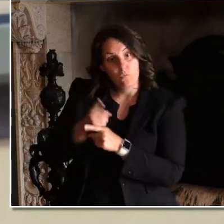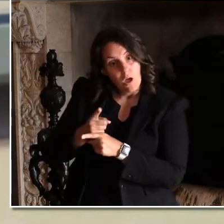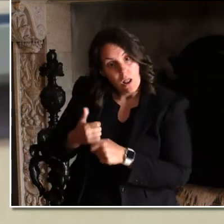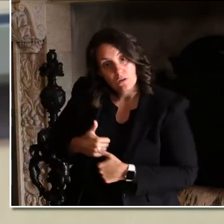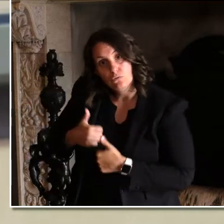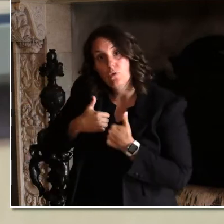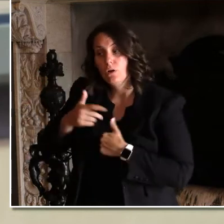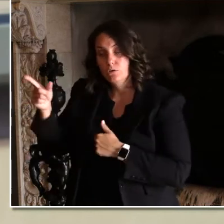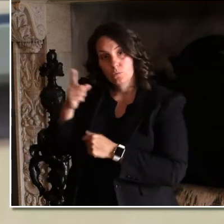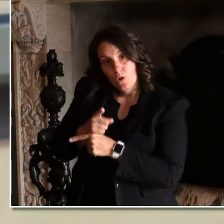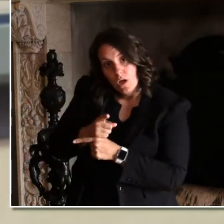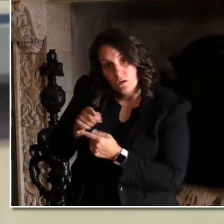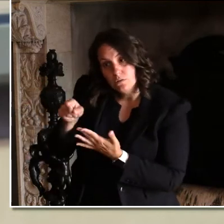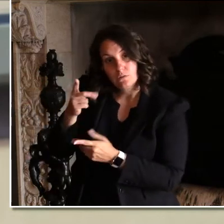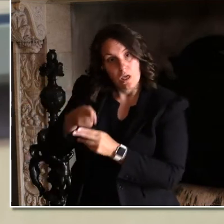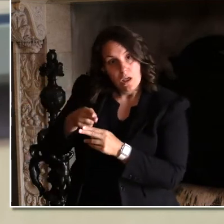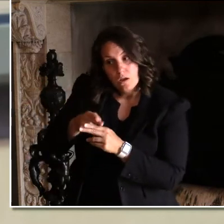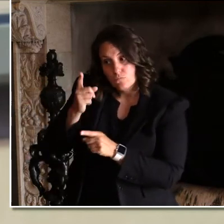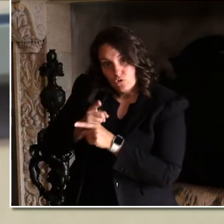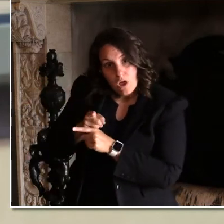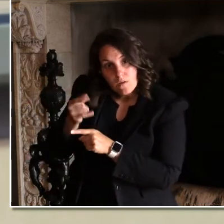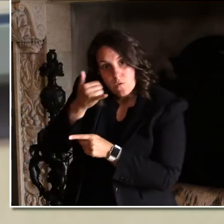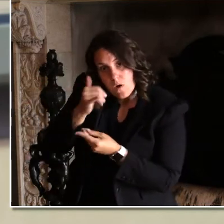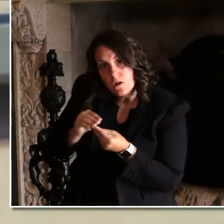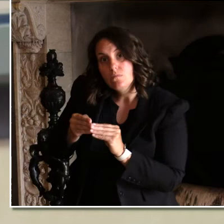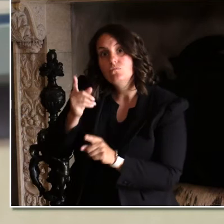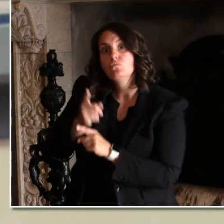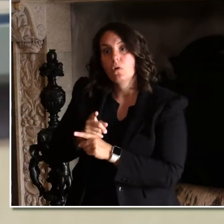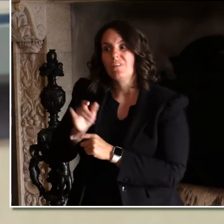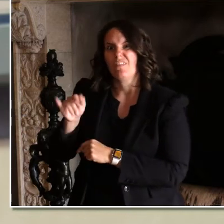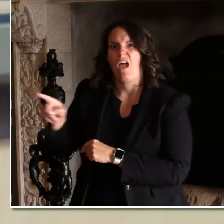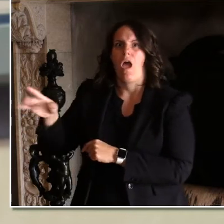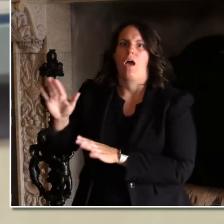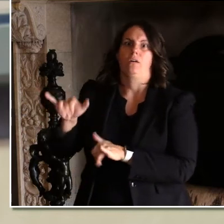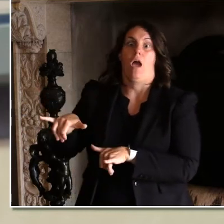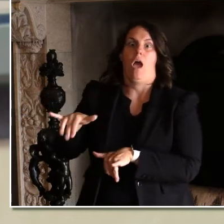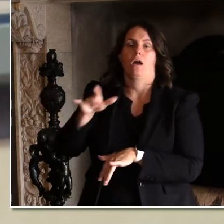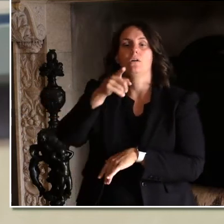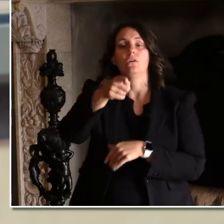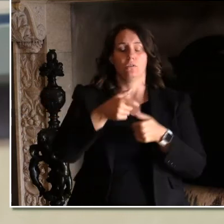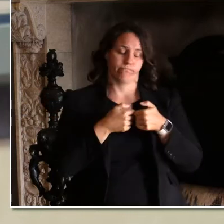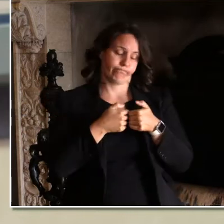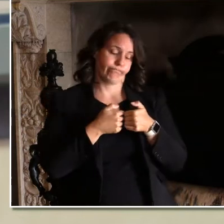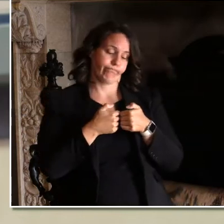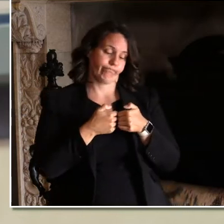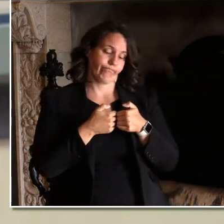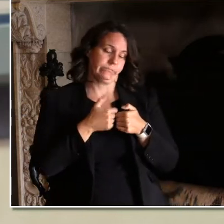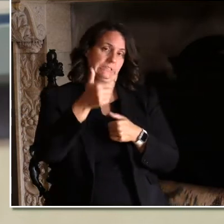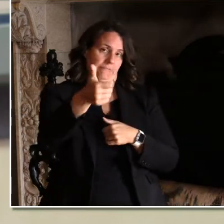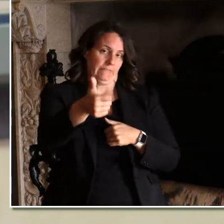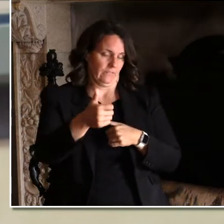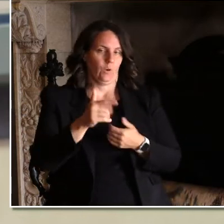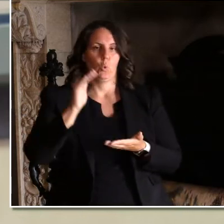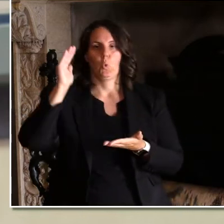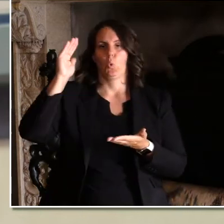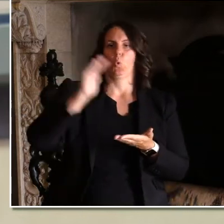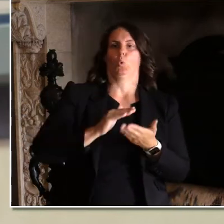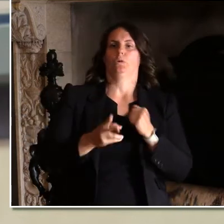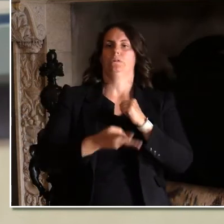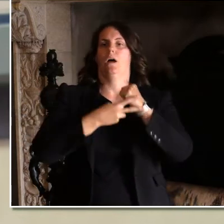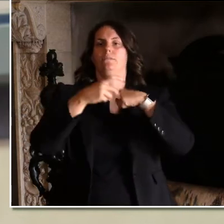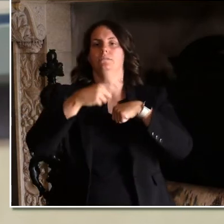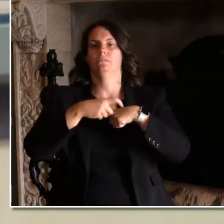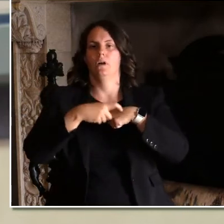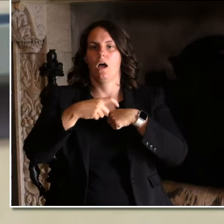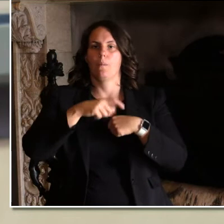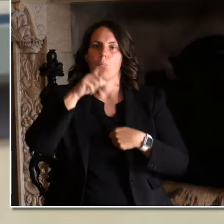Connect, while you're waiting in line, you can do all that process in advance. And if you've completed in advance, when you get up